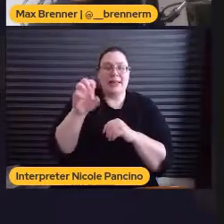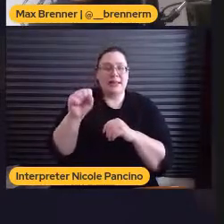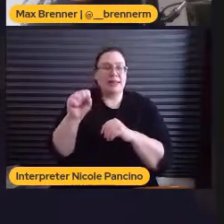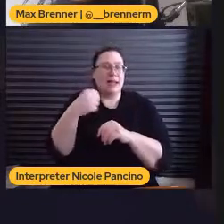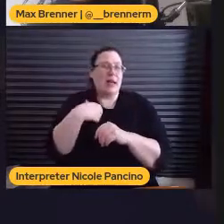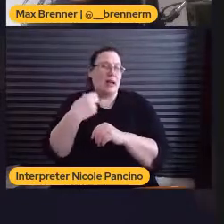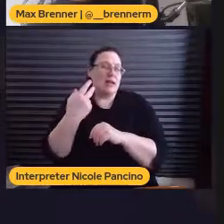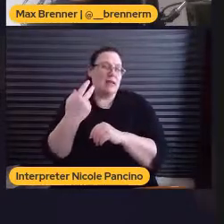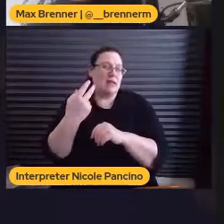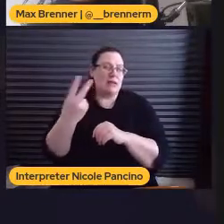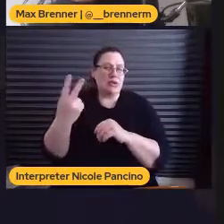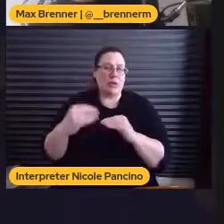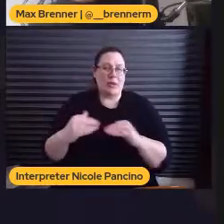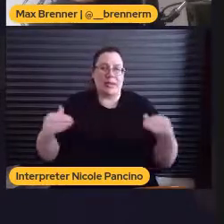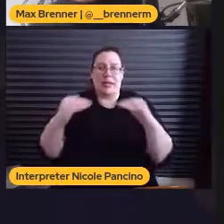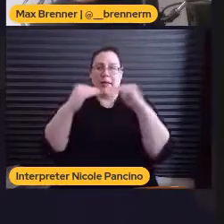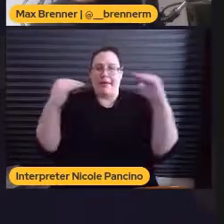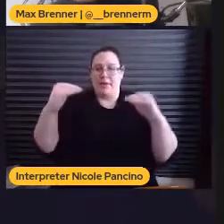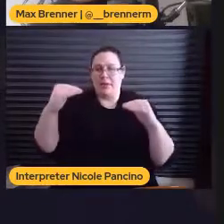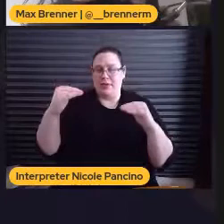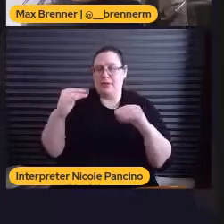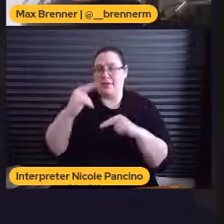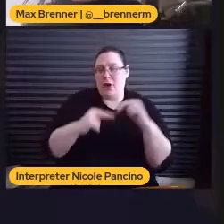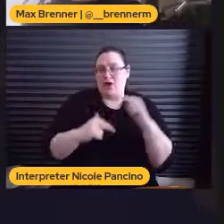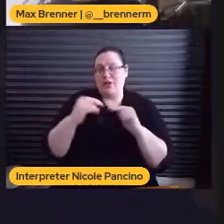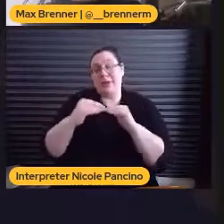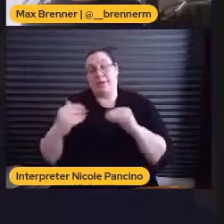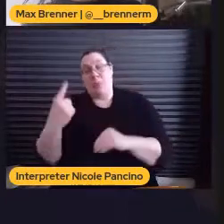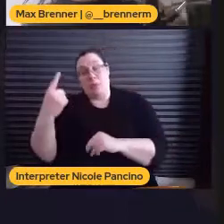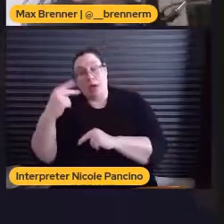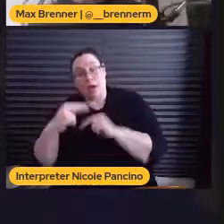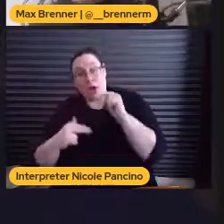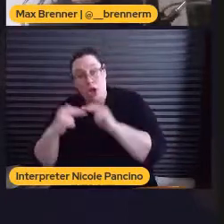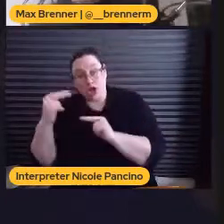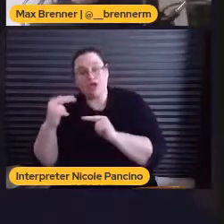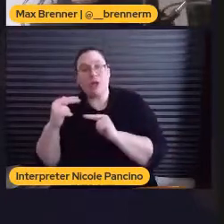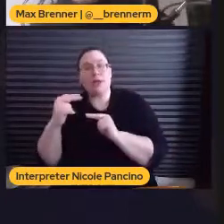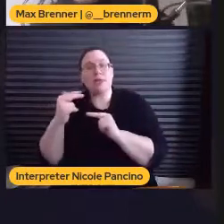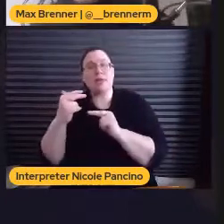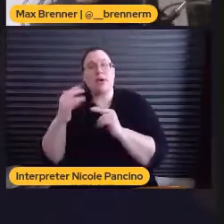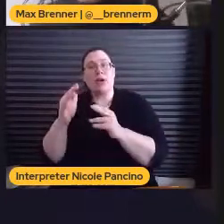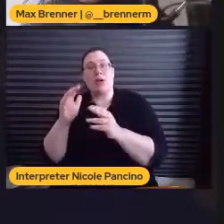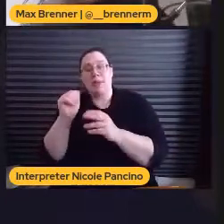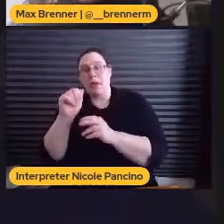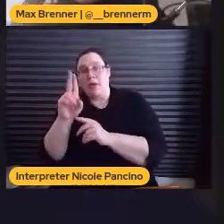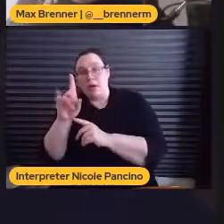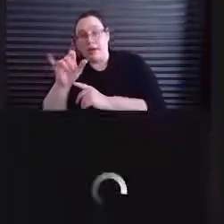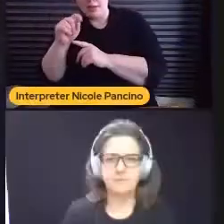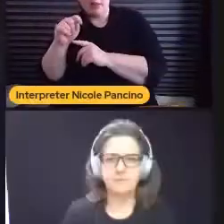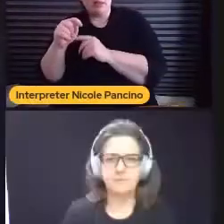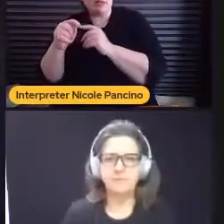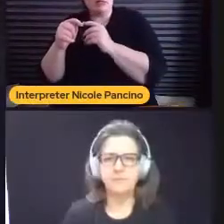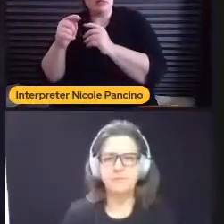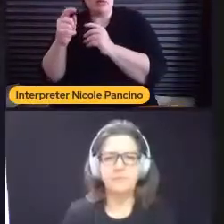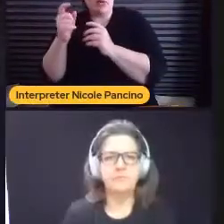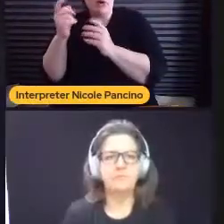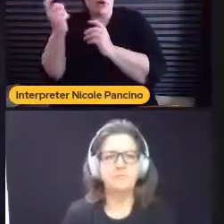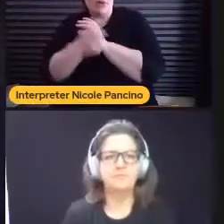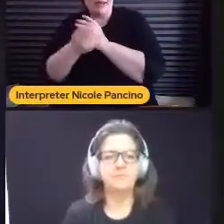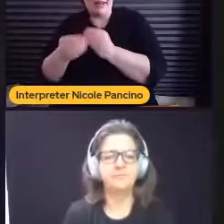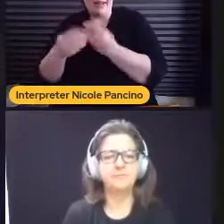two levels of constructs. The level one constructs are those being auto-generated and automatically being delivered by